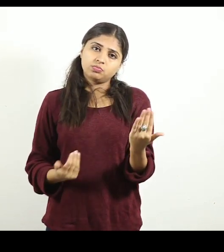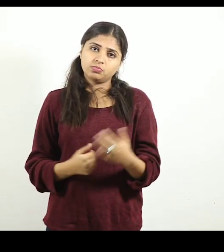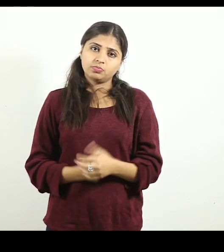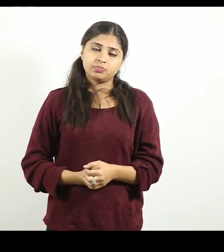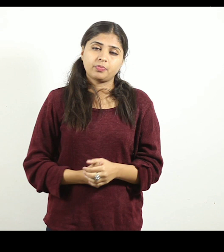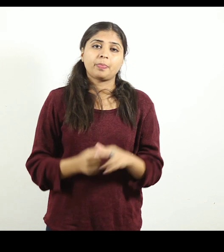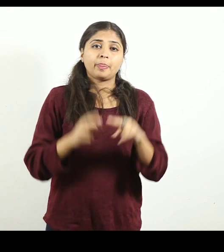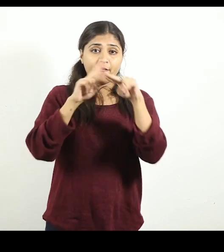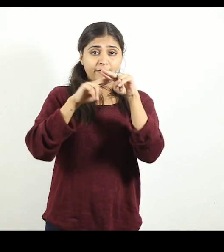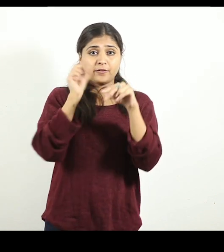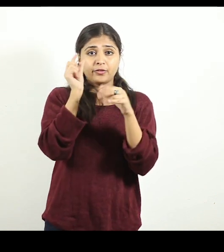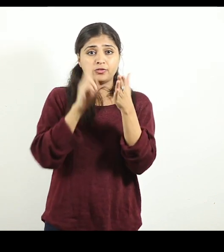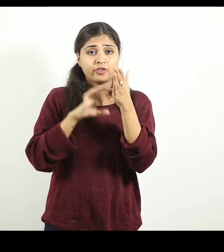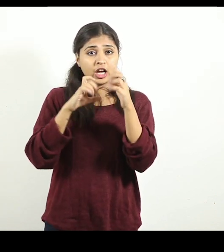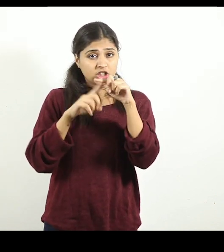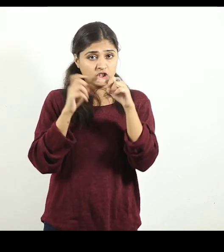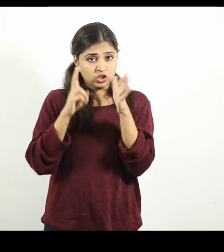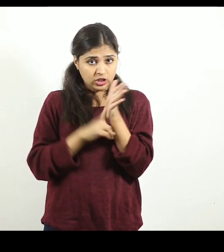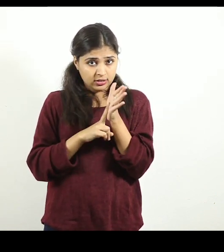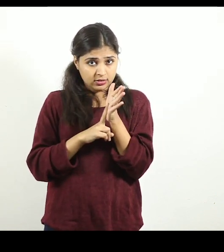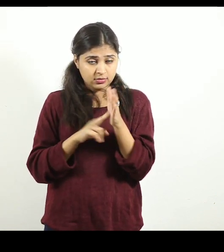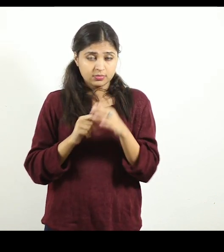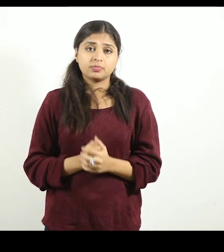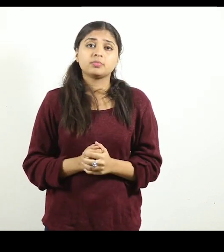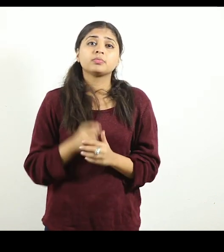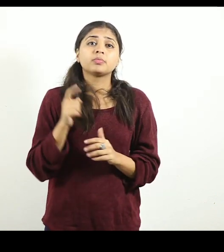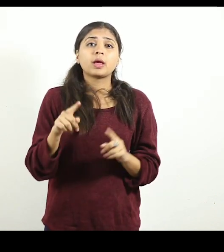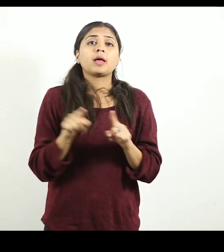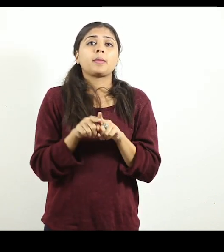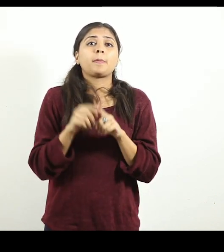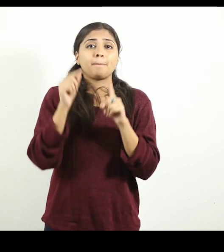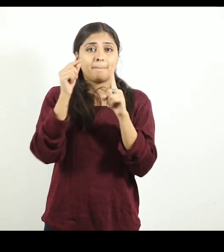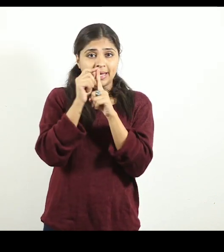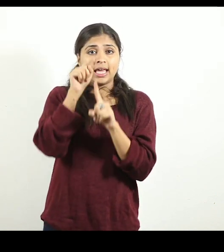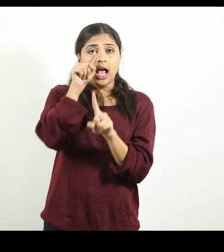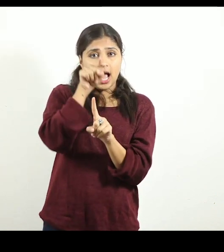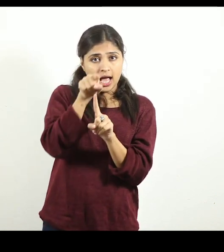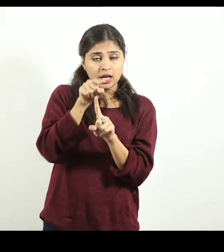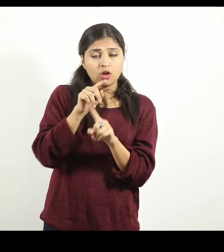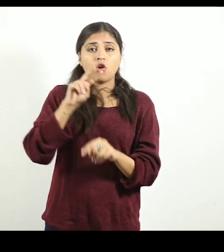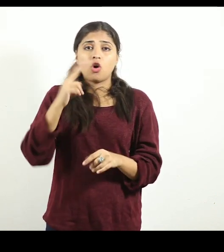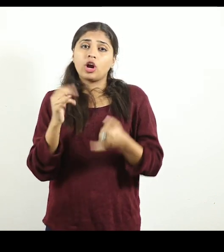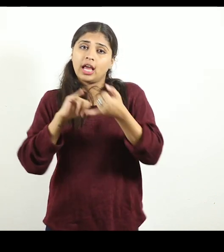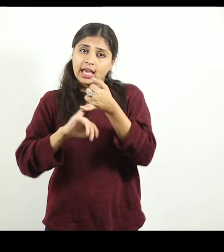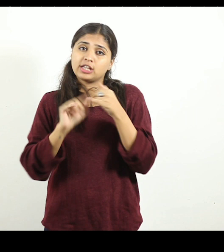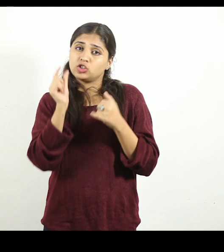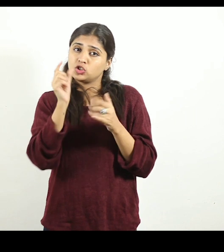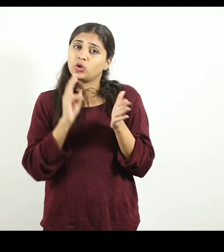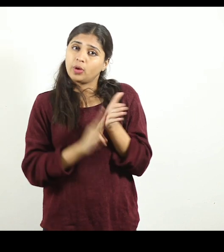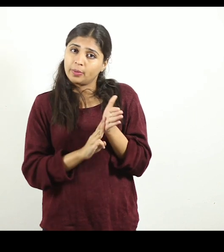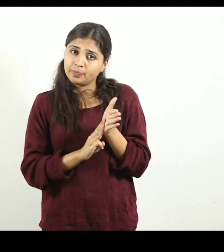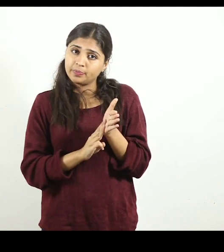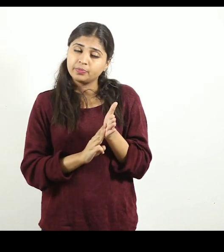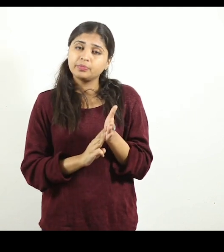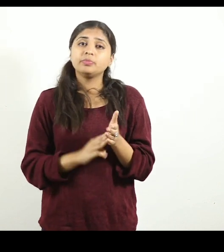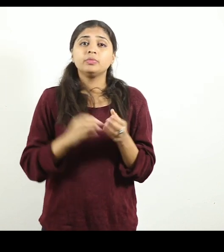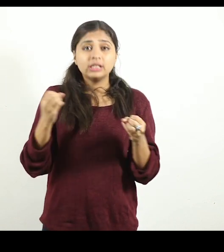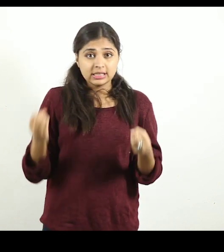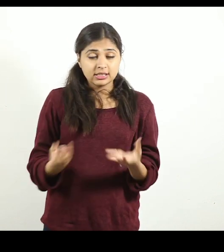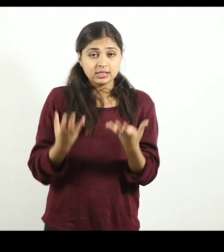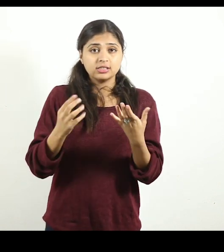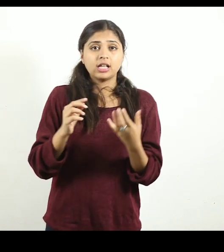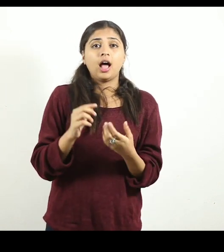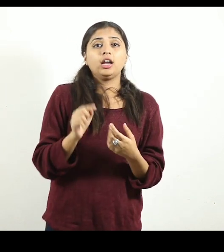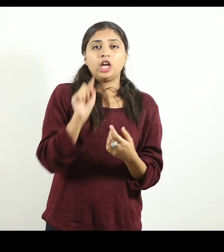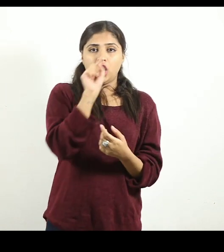parts. Functions. A function such as pi or sum starts with an equal